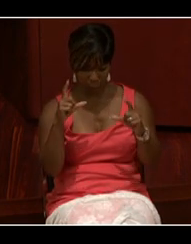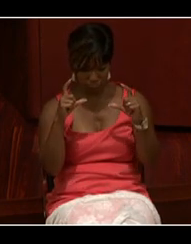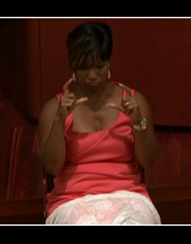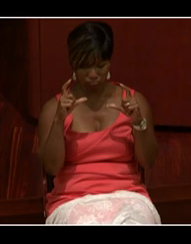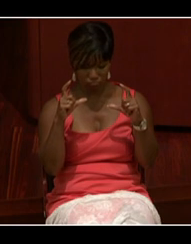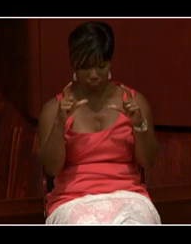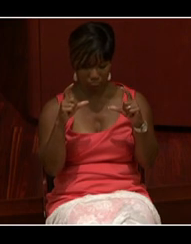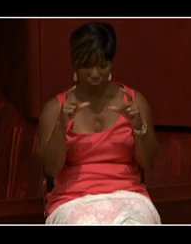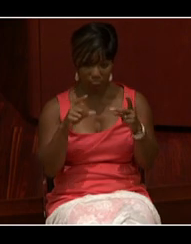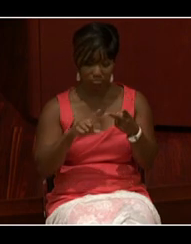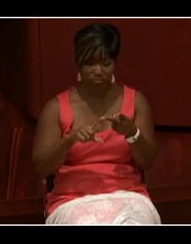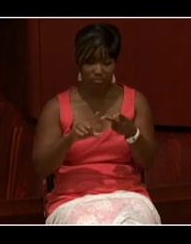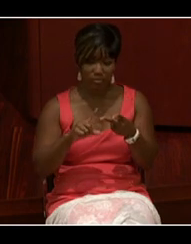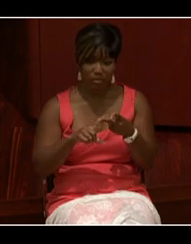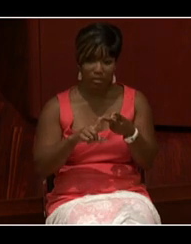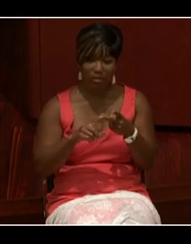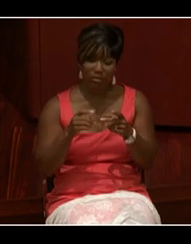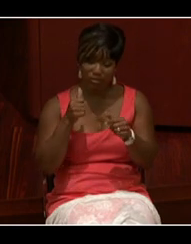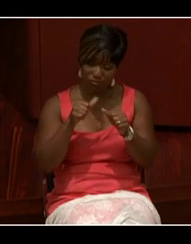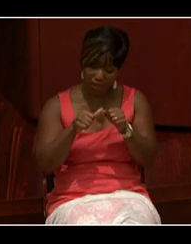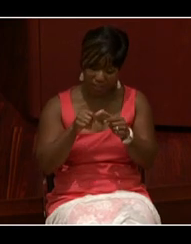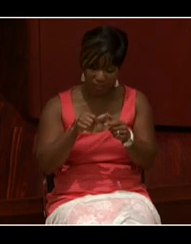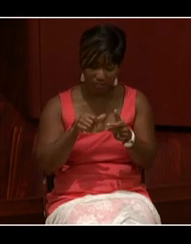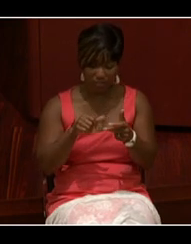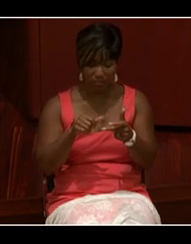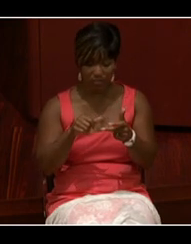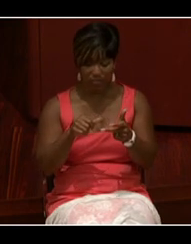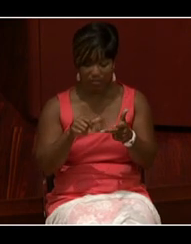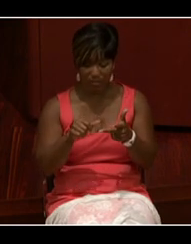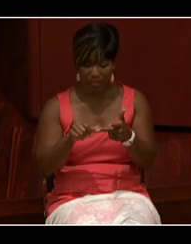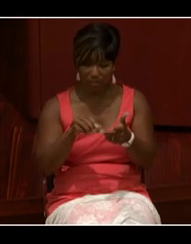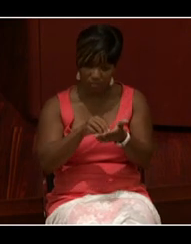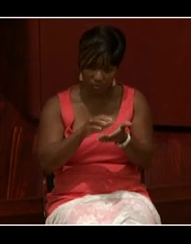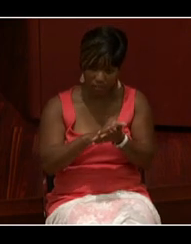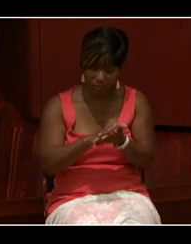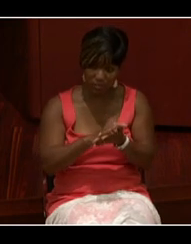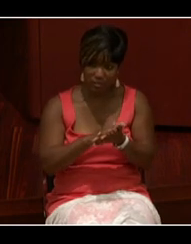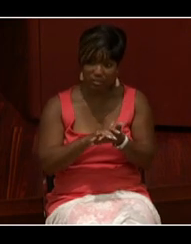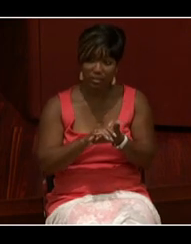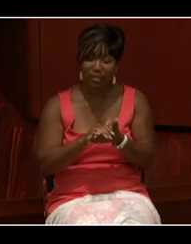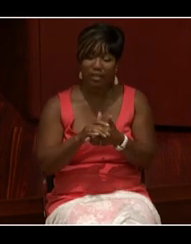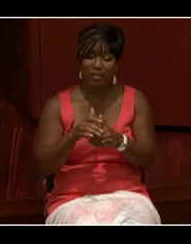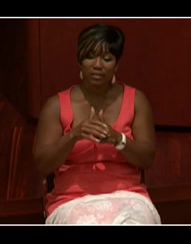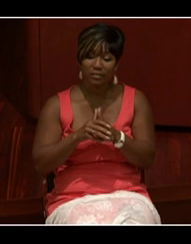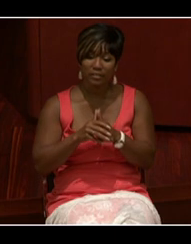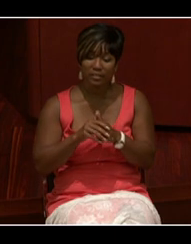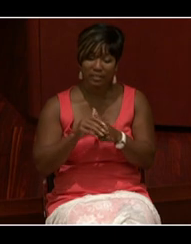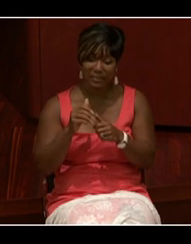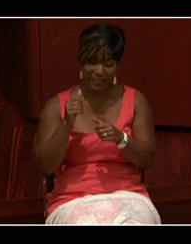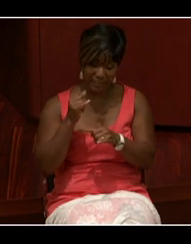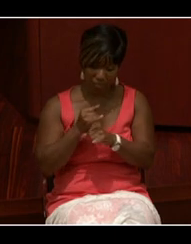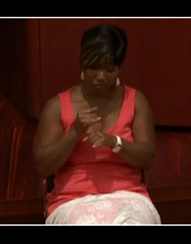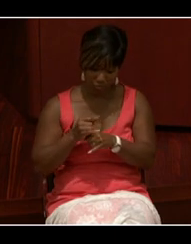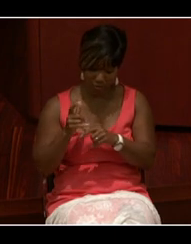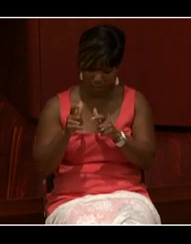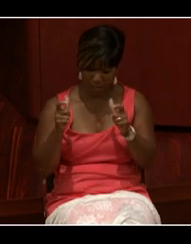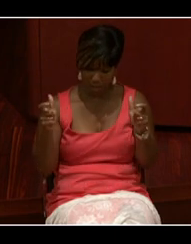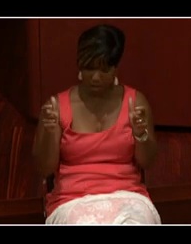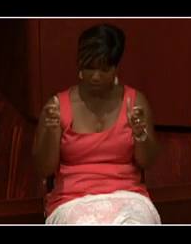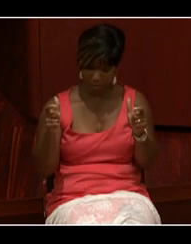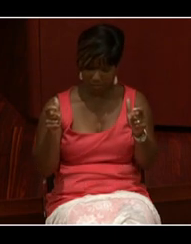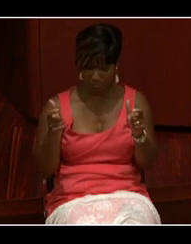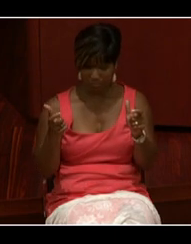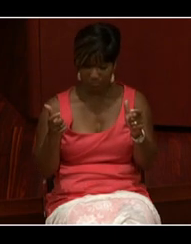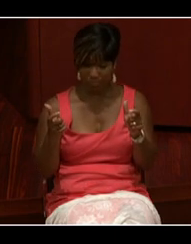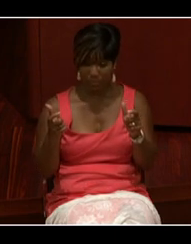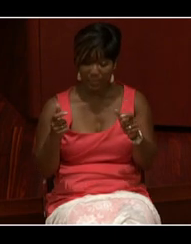and correspondence log only. As the 20th century progressed and institutions grew larger and more bureaucratic, inmate